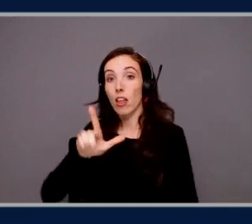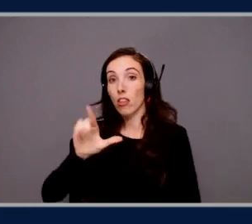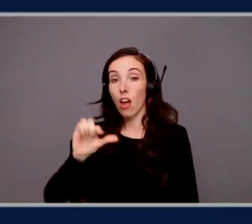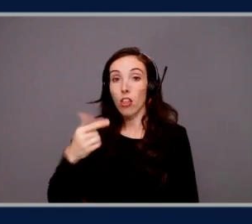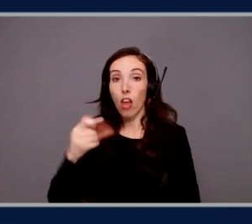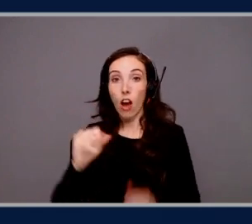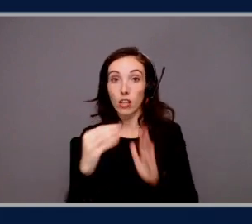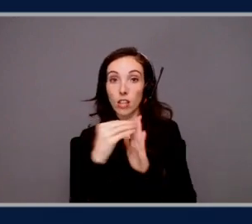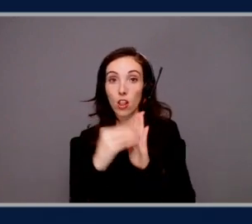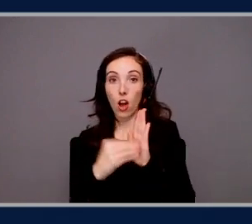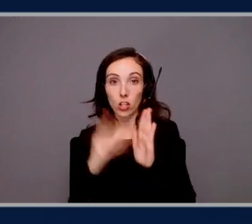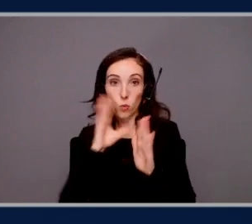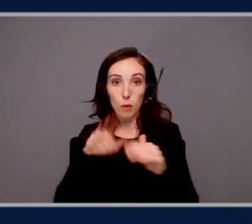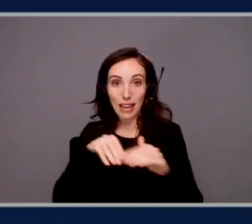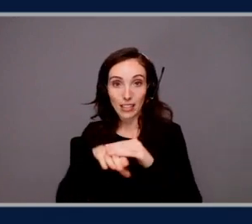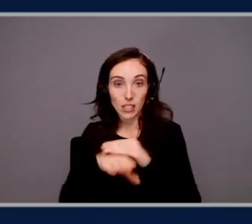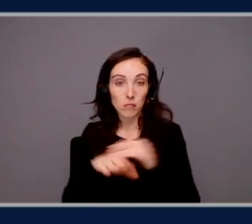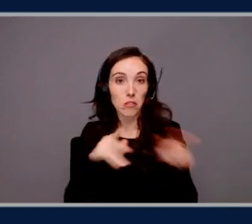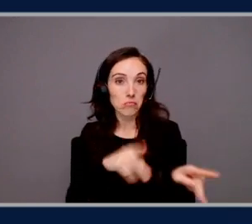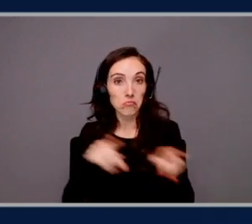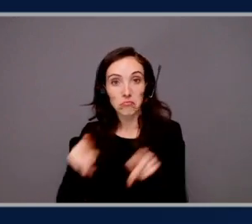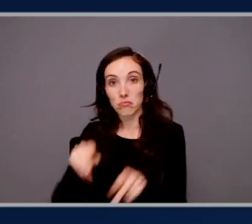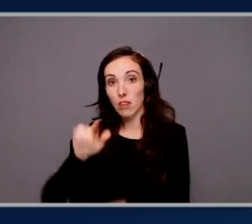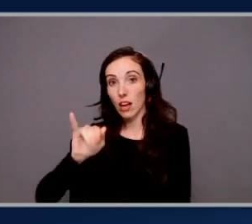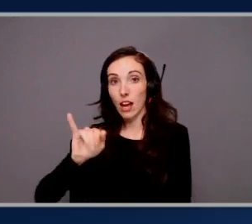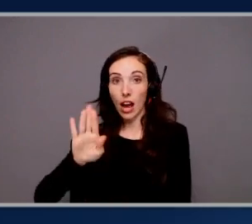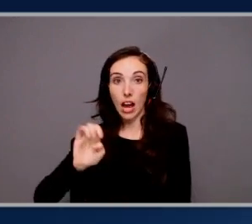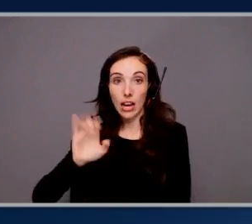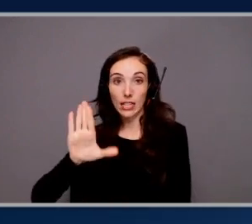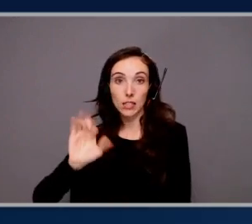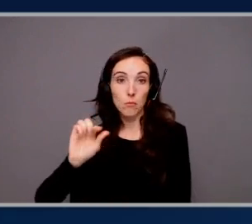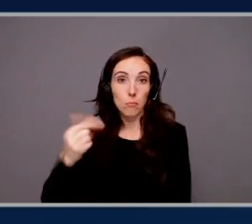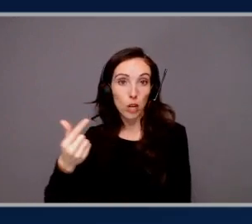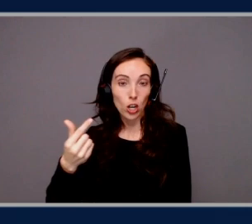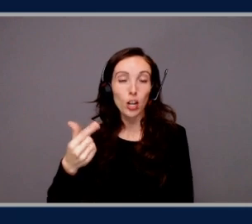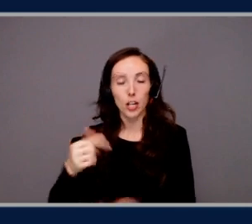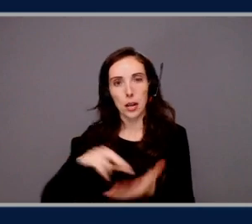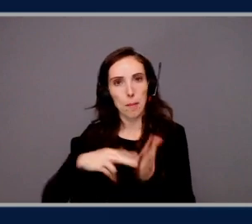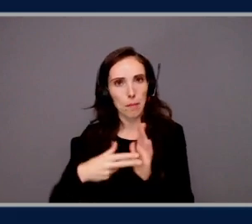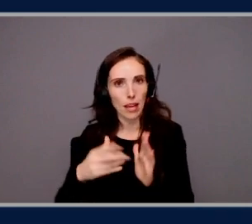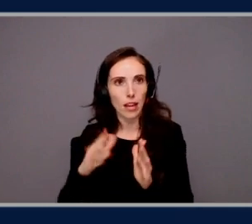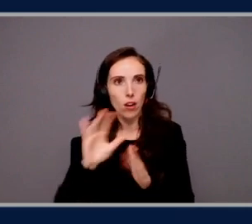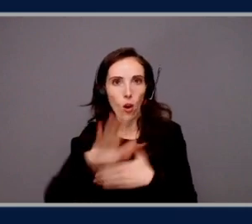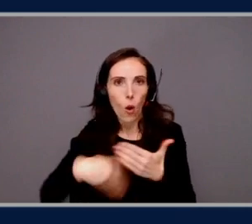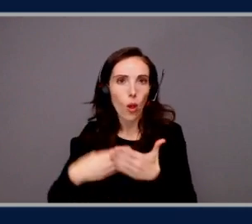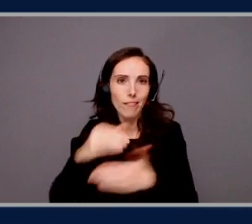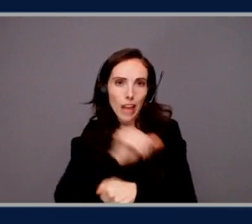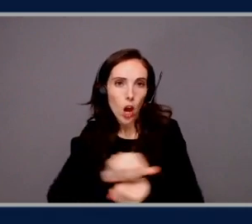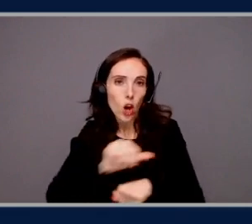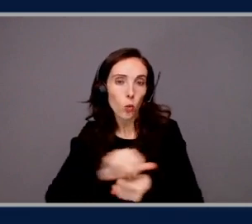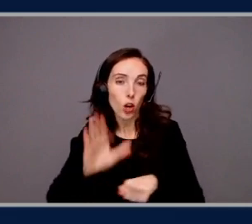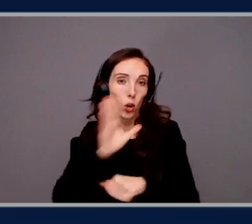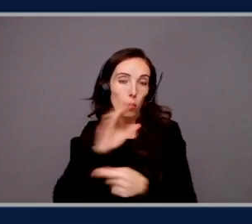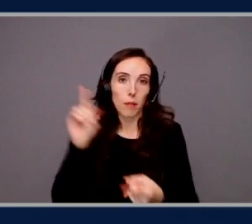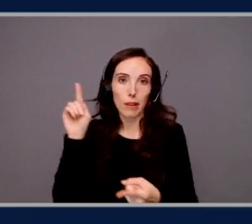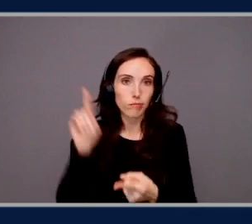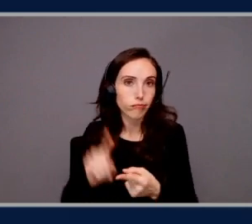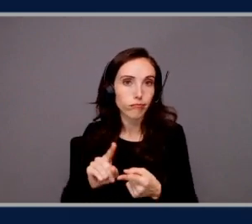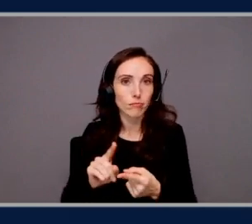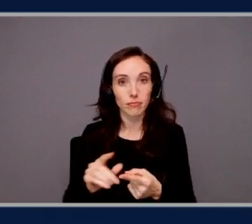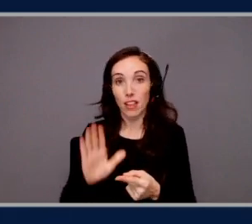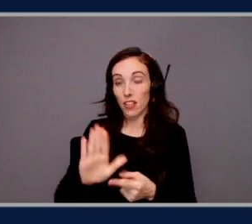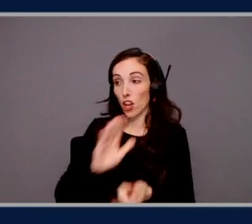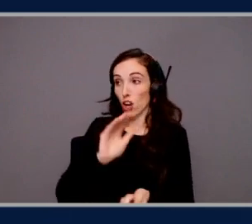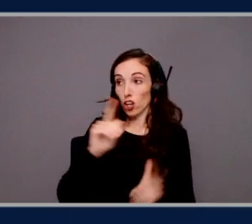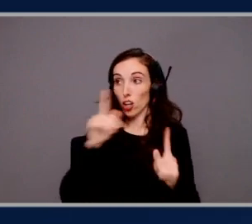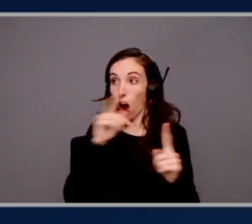table. So think about how much work we are going to reduce for customers where they have complex transformations. All they can